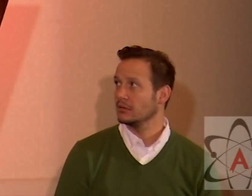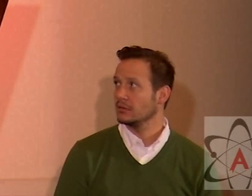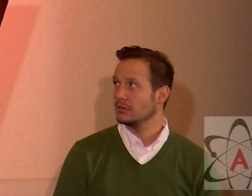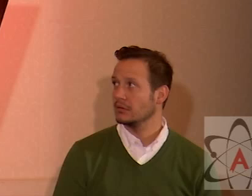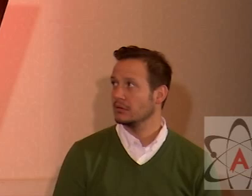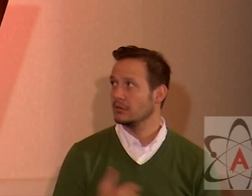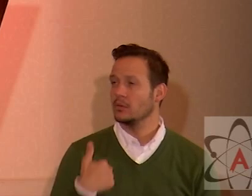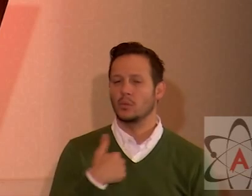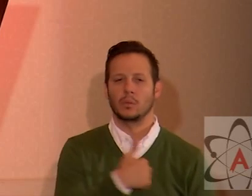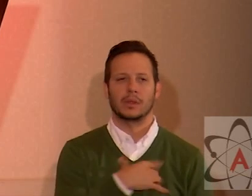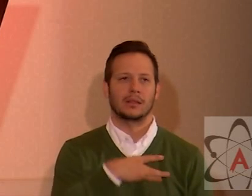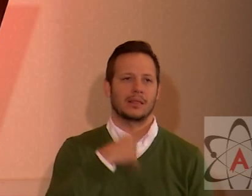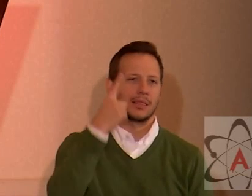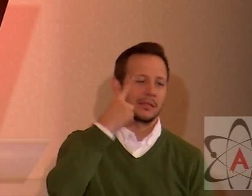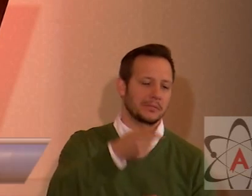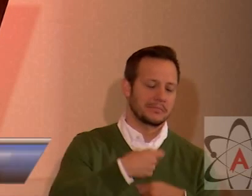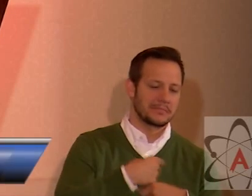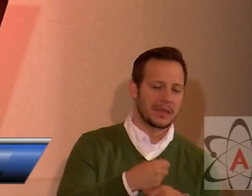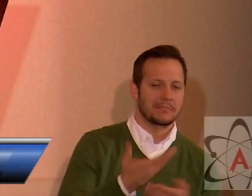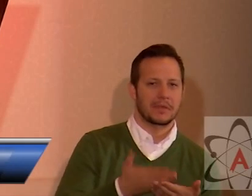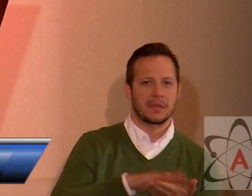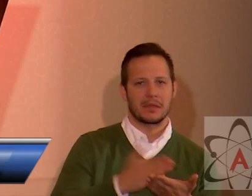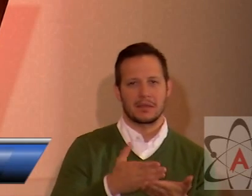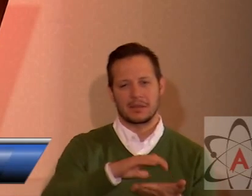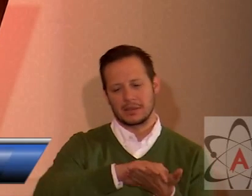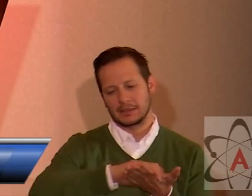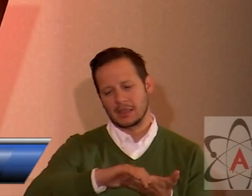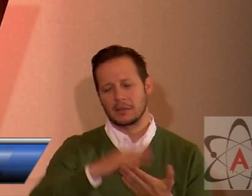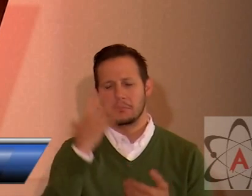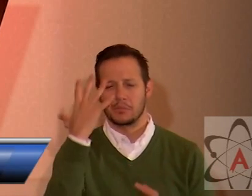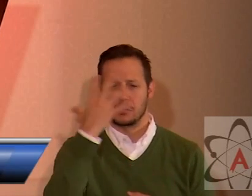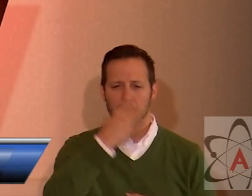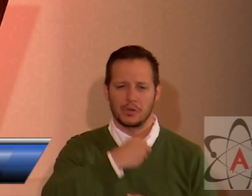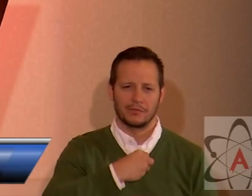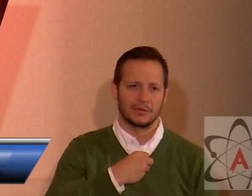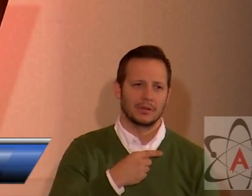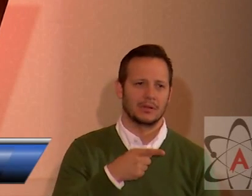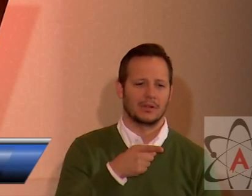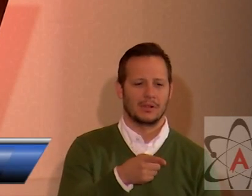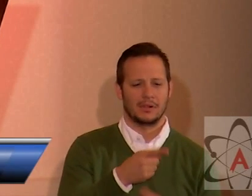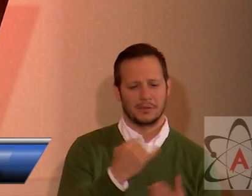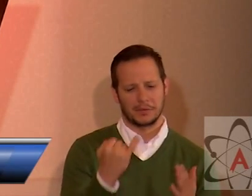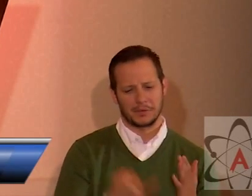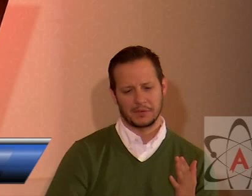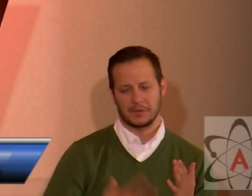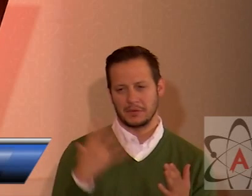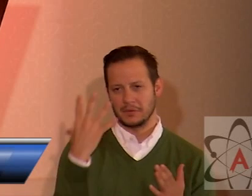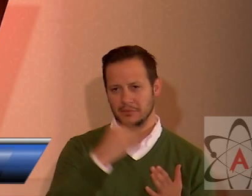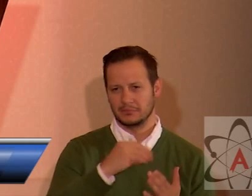all like to think you make a cake, you do something, it's beautiful, it's artistic.